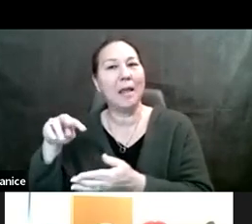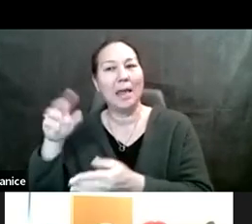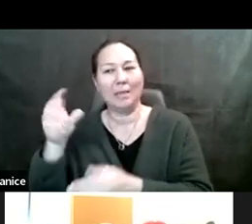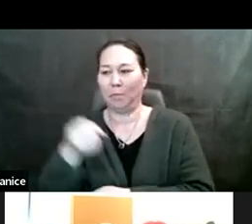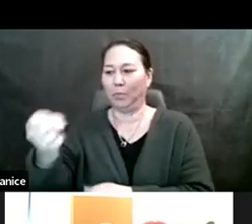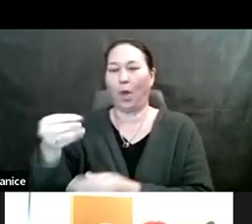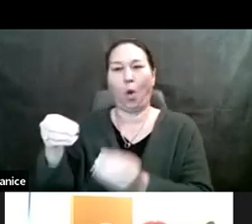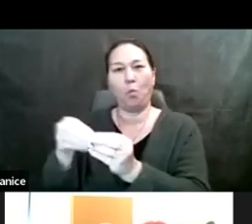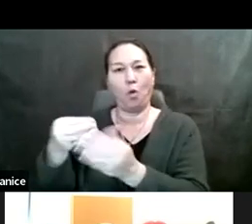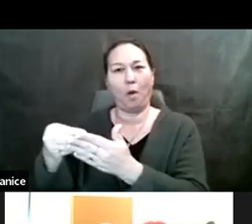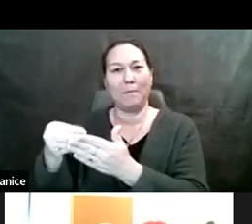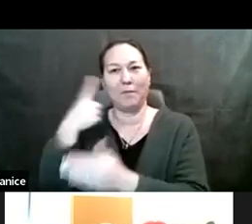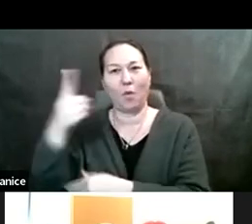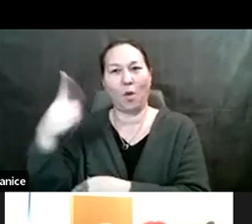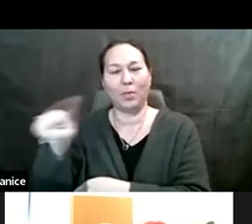families